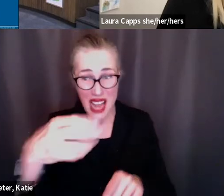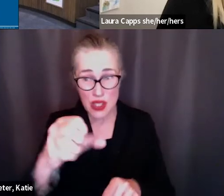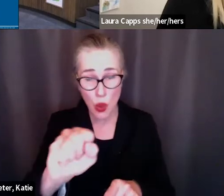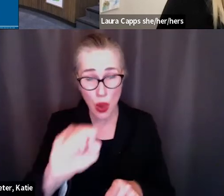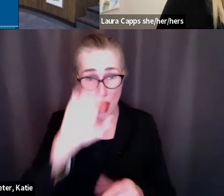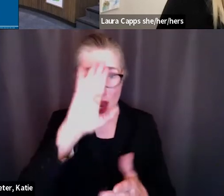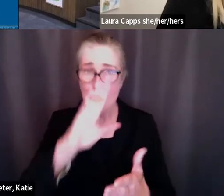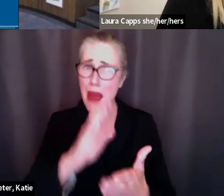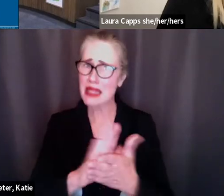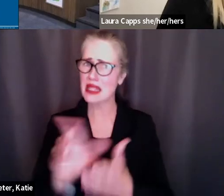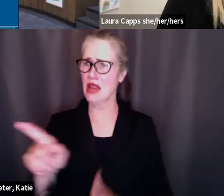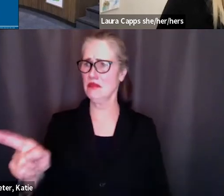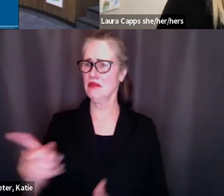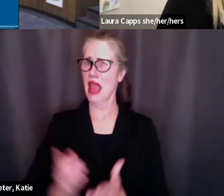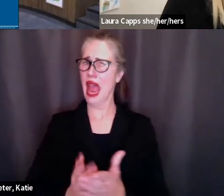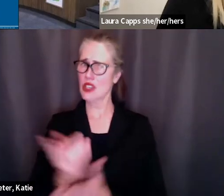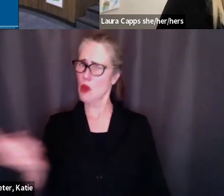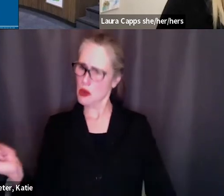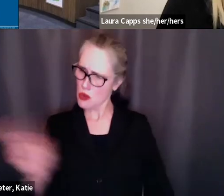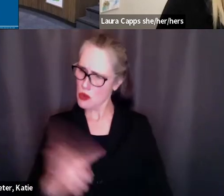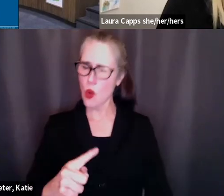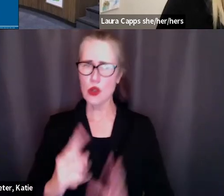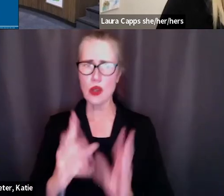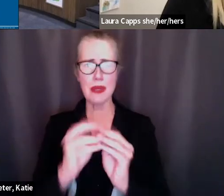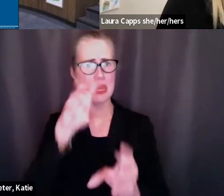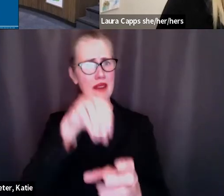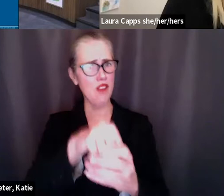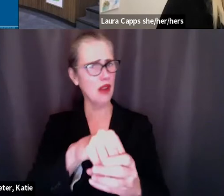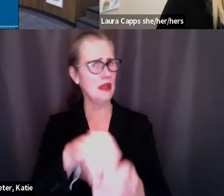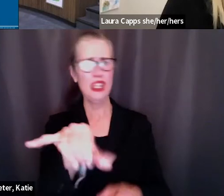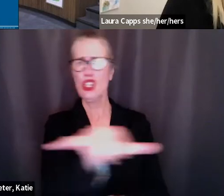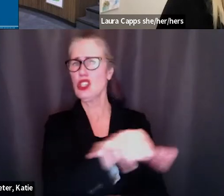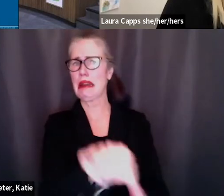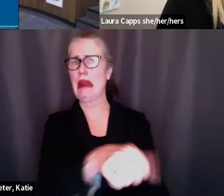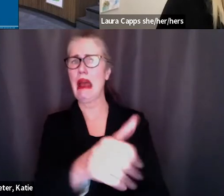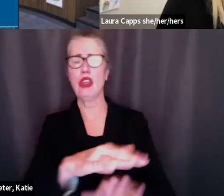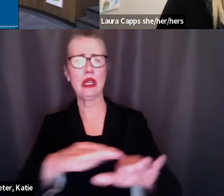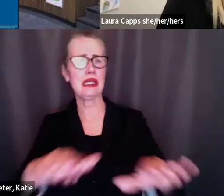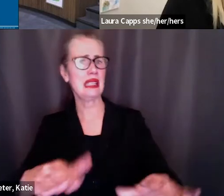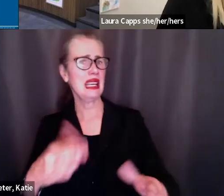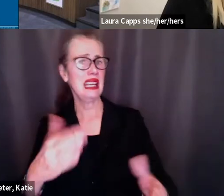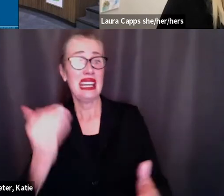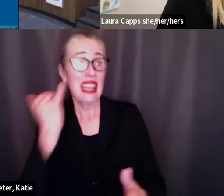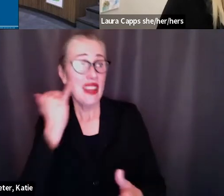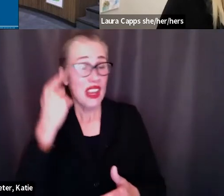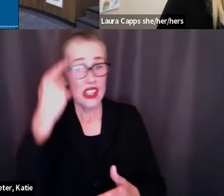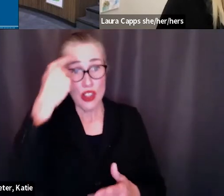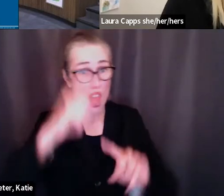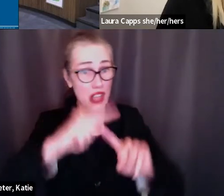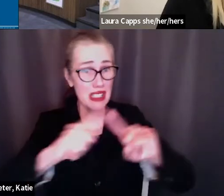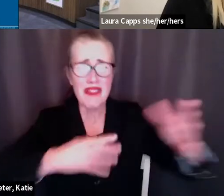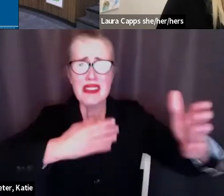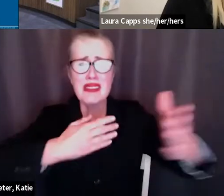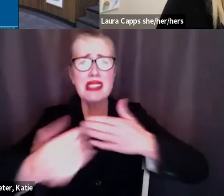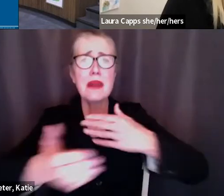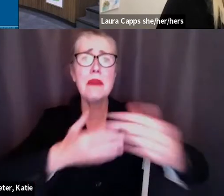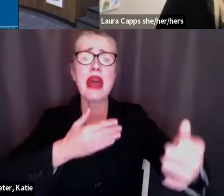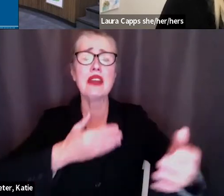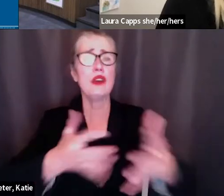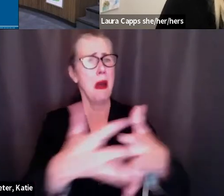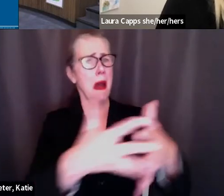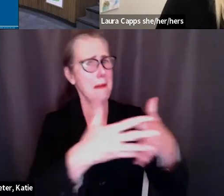has every right to be in that meeting as the other kids just because he may have different thoughts and that is un-american